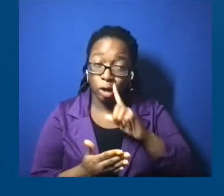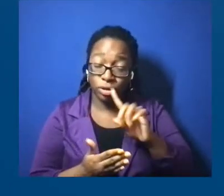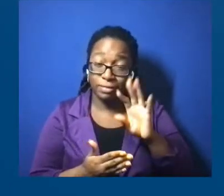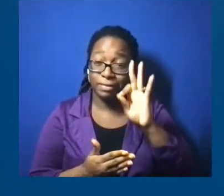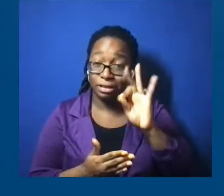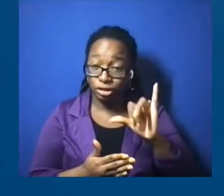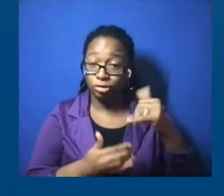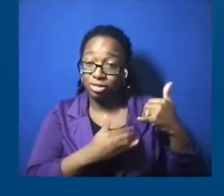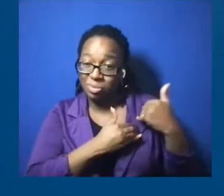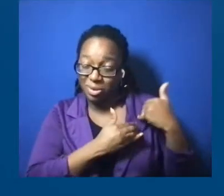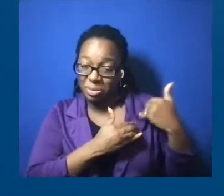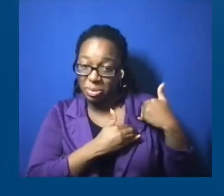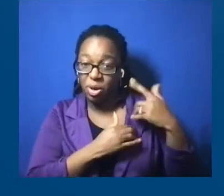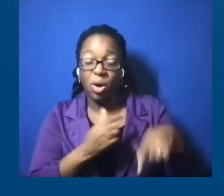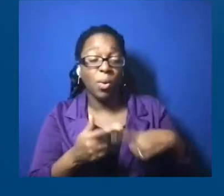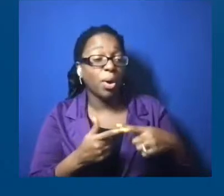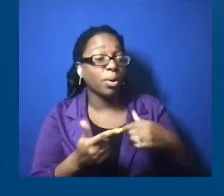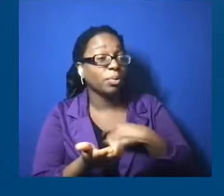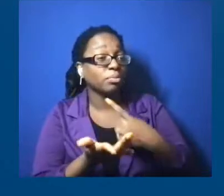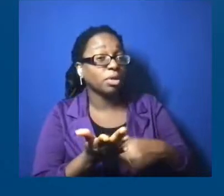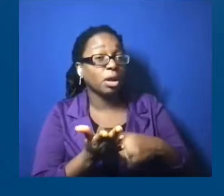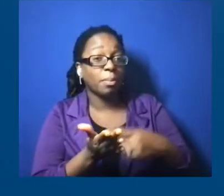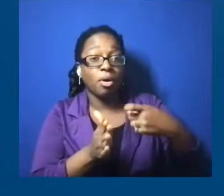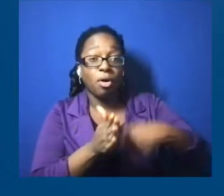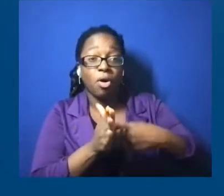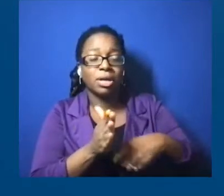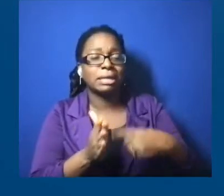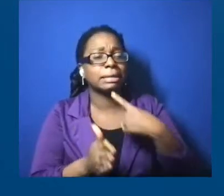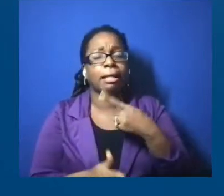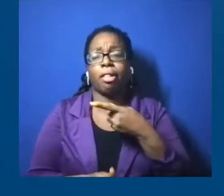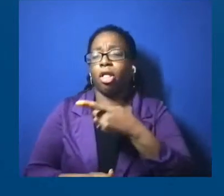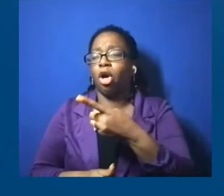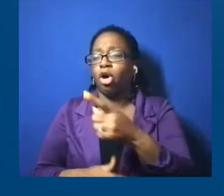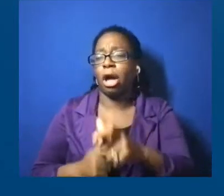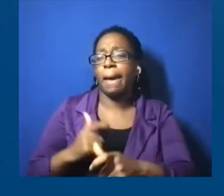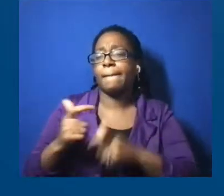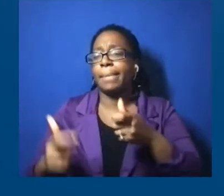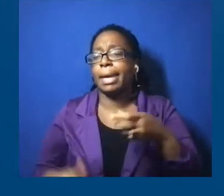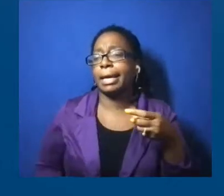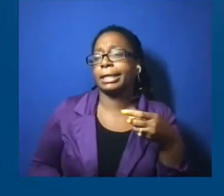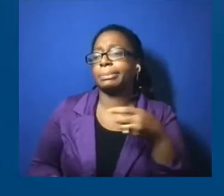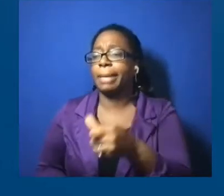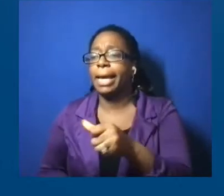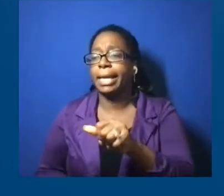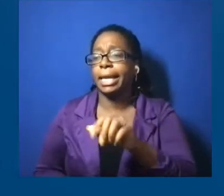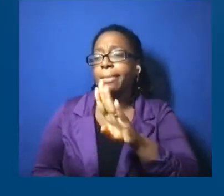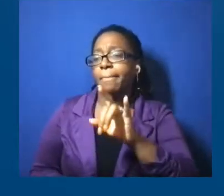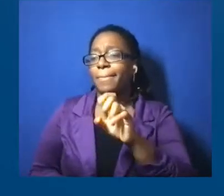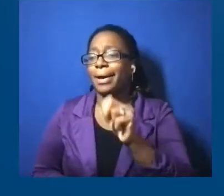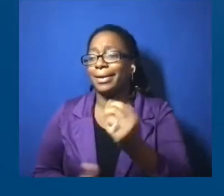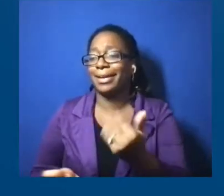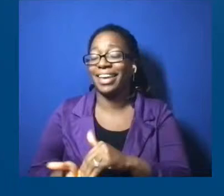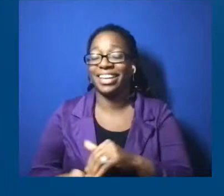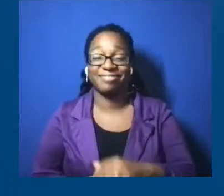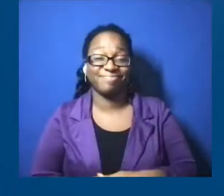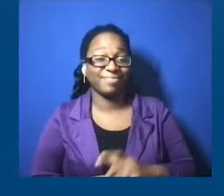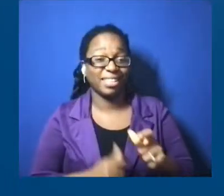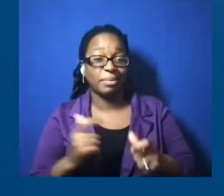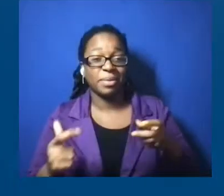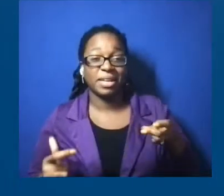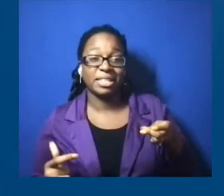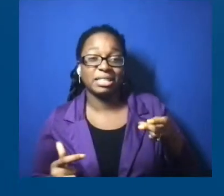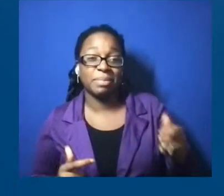talk about the cost of these things, there goes that big spending Democrat Biden again. Well, guess what the big spending Democrat Biden